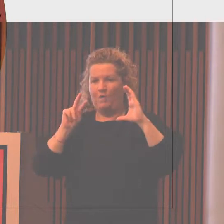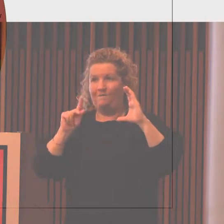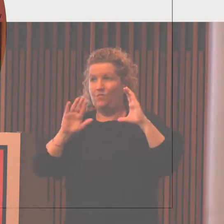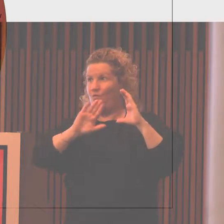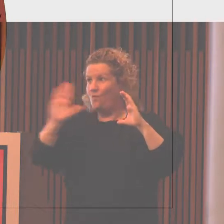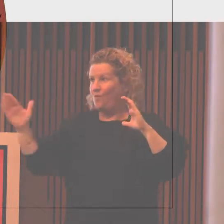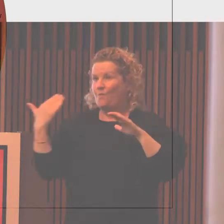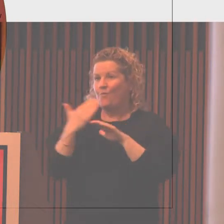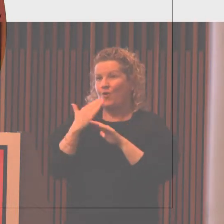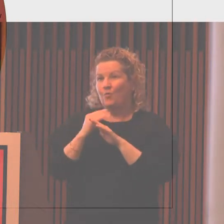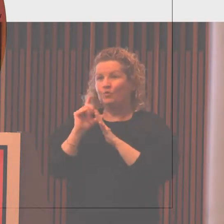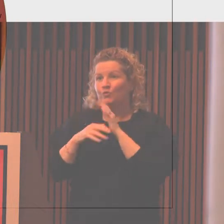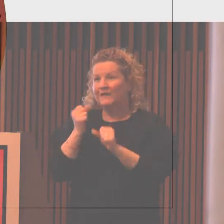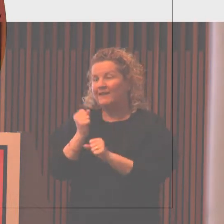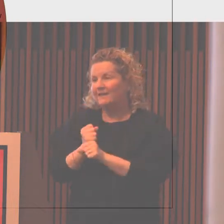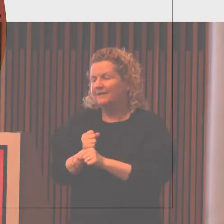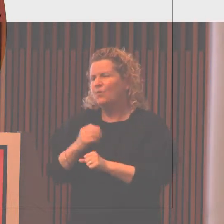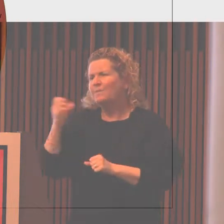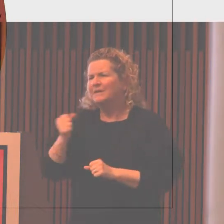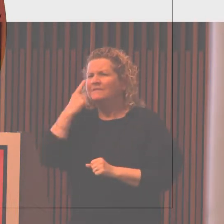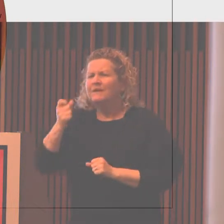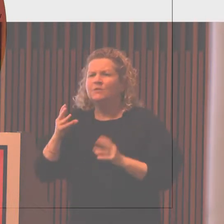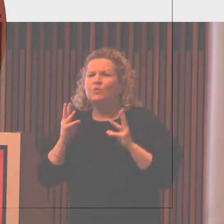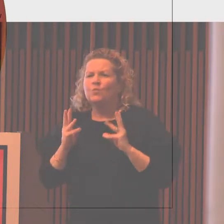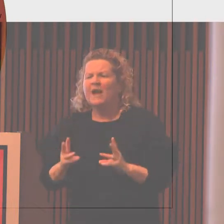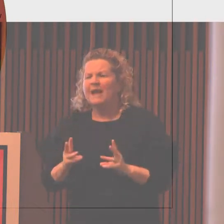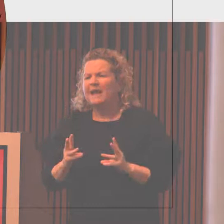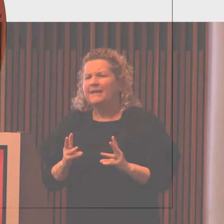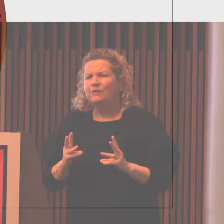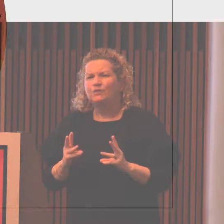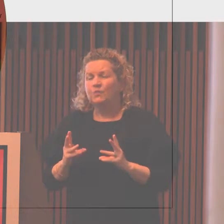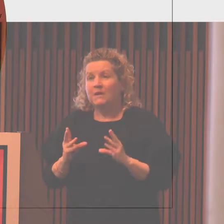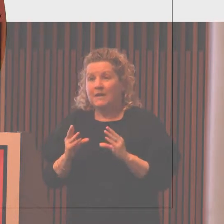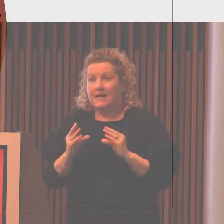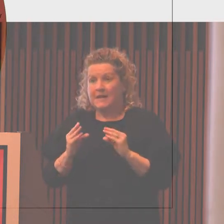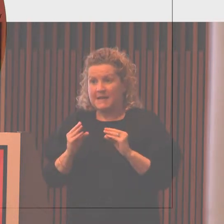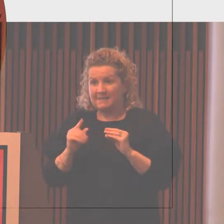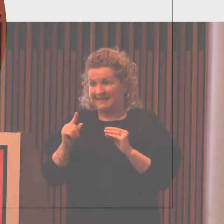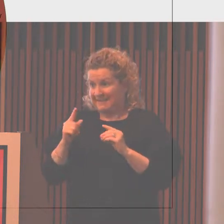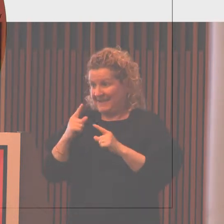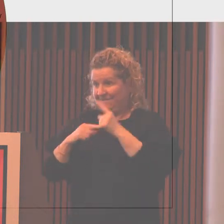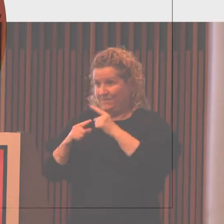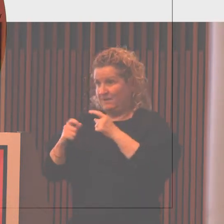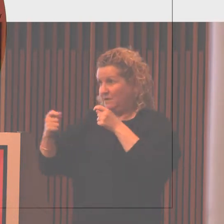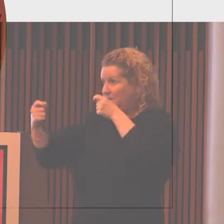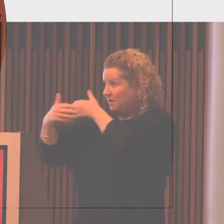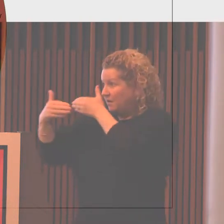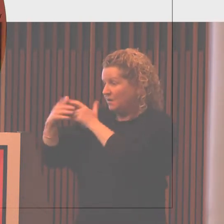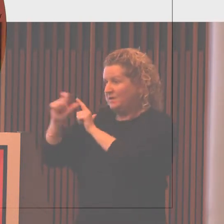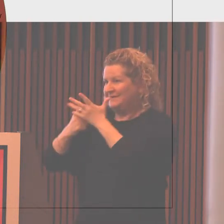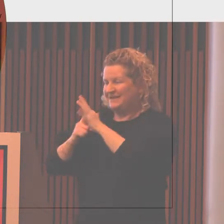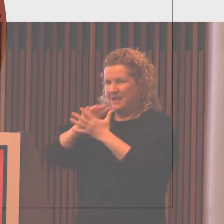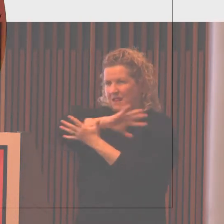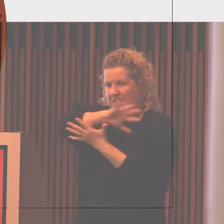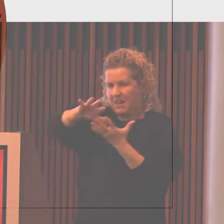you're doing, and we have to find a way to combine some of this information, get down into it.